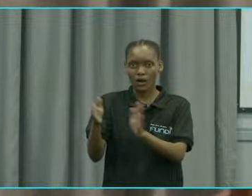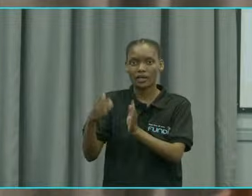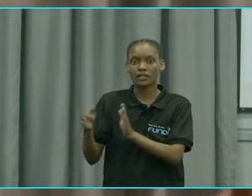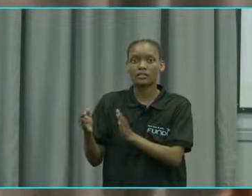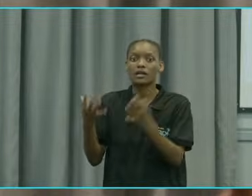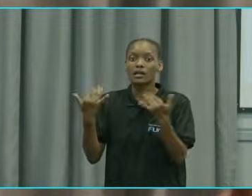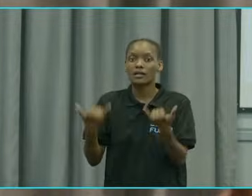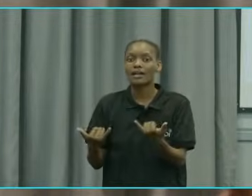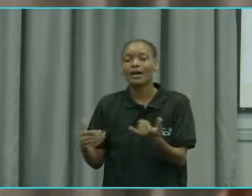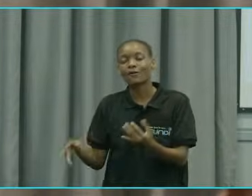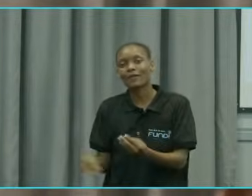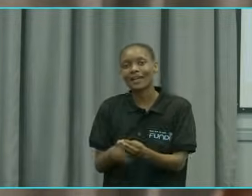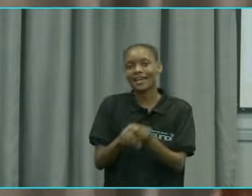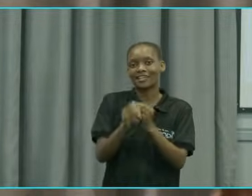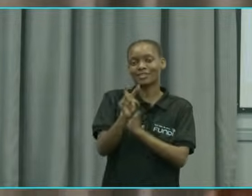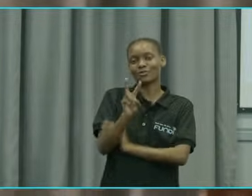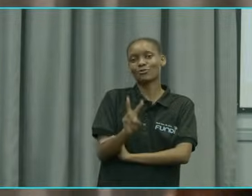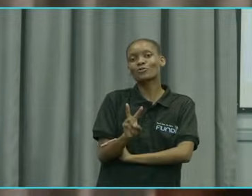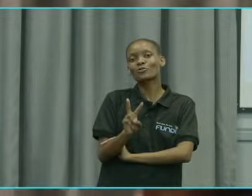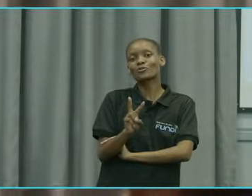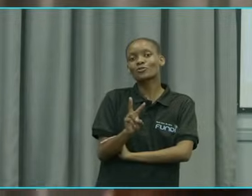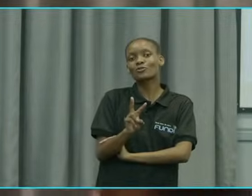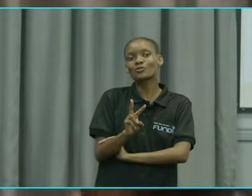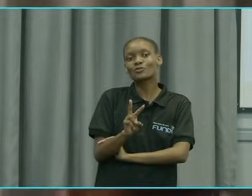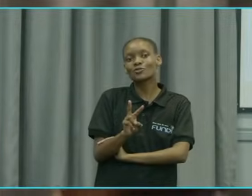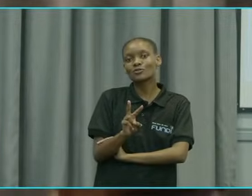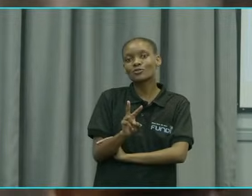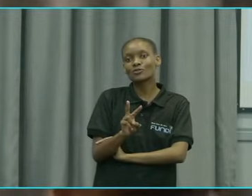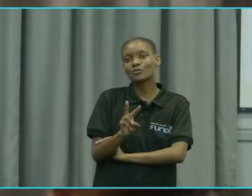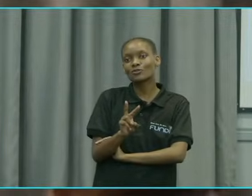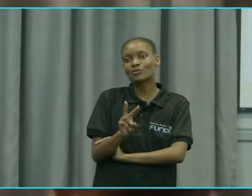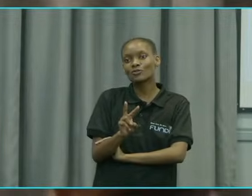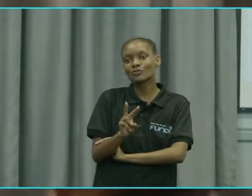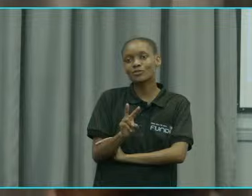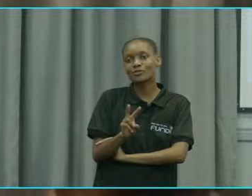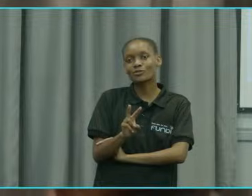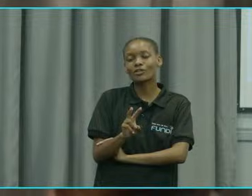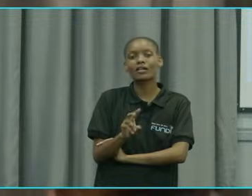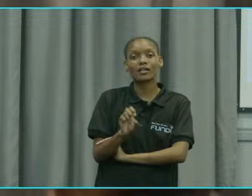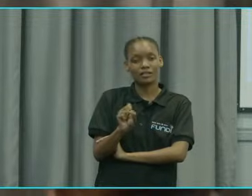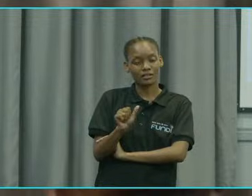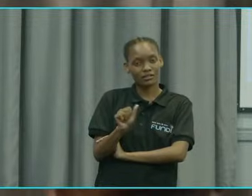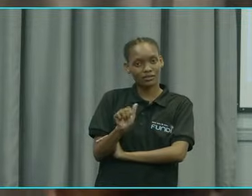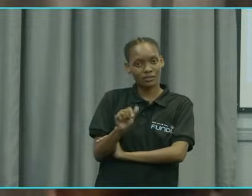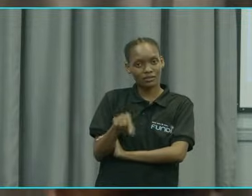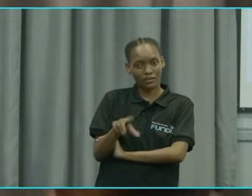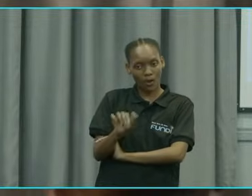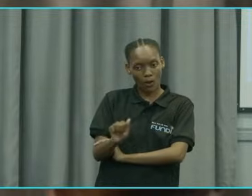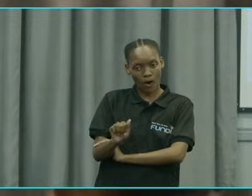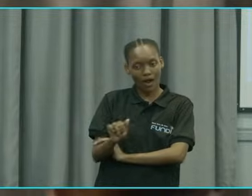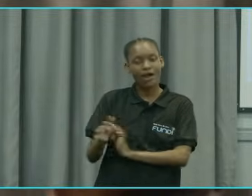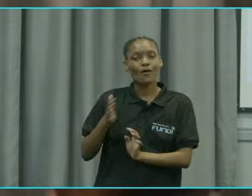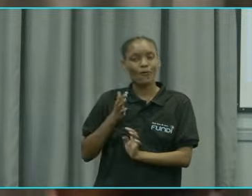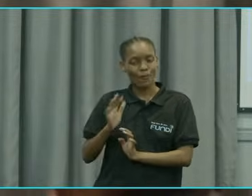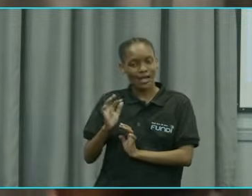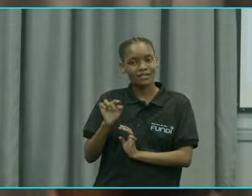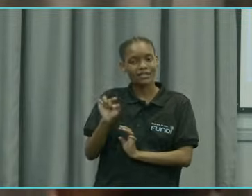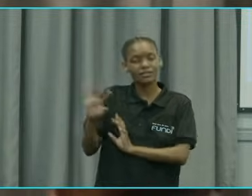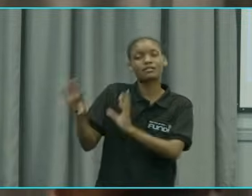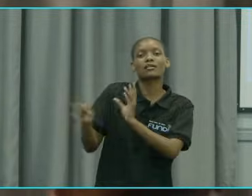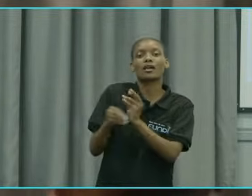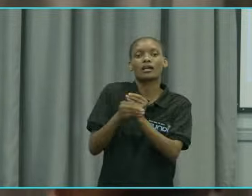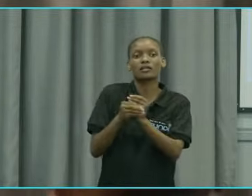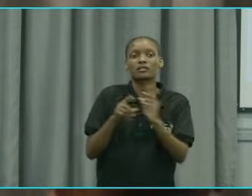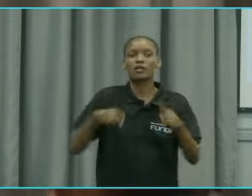2. And we are making a bid to SAQA to consider them. Because we want to establish